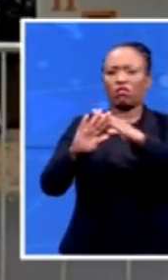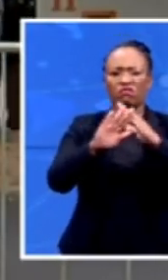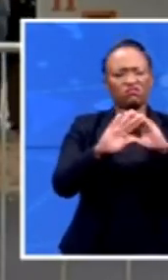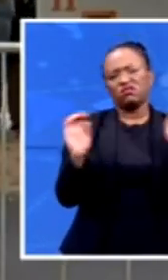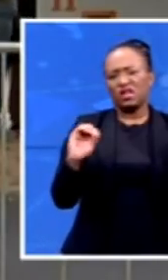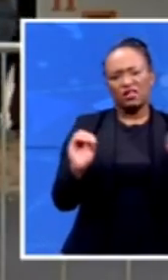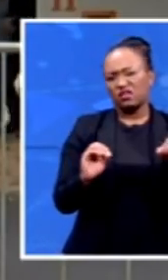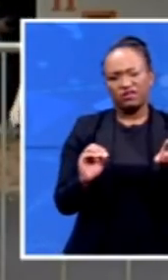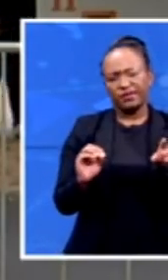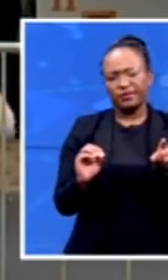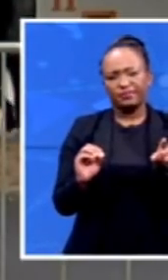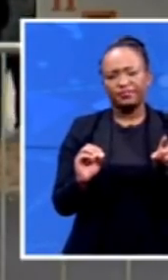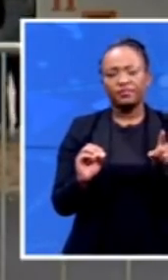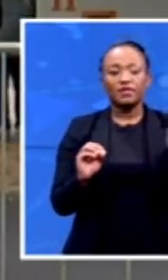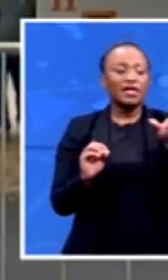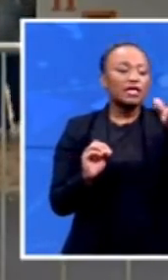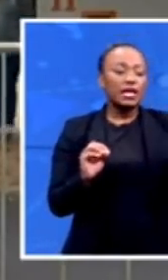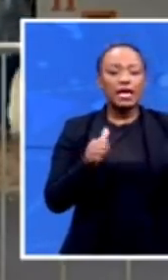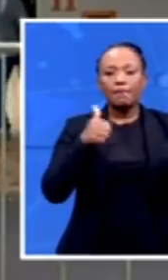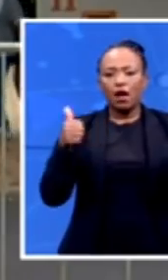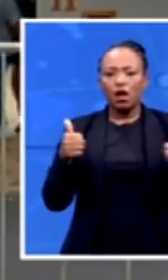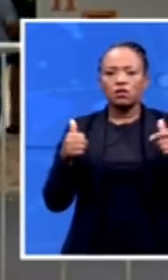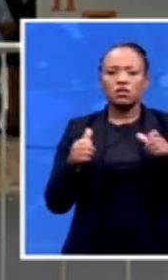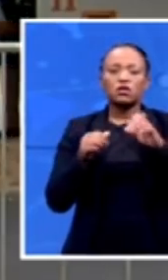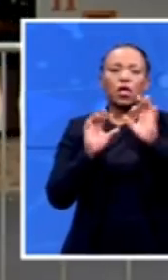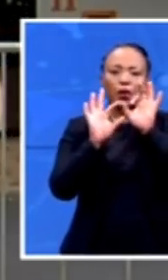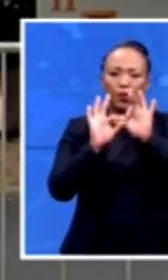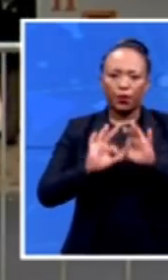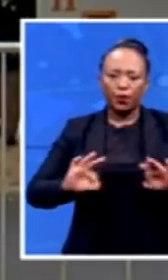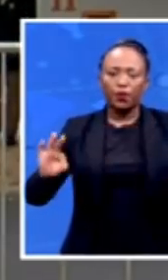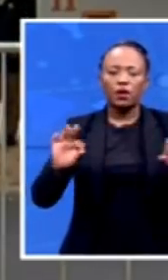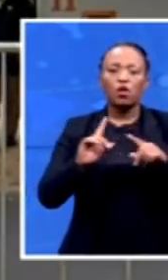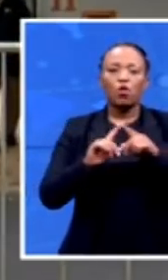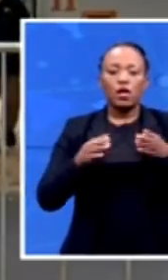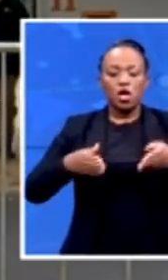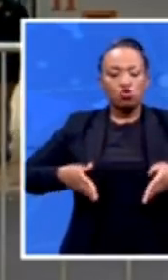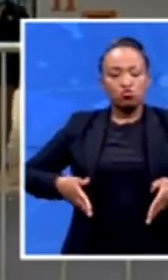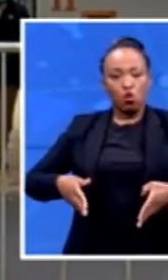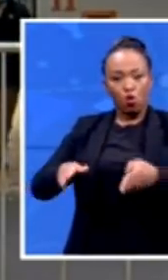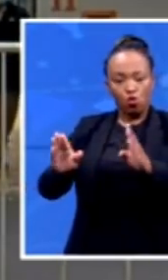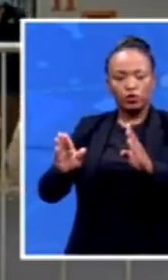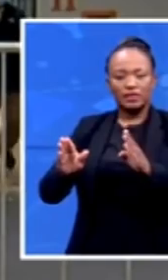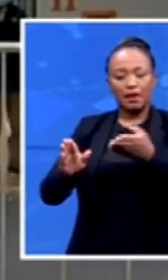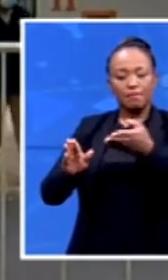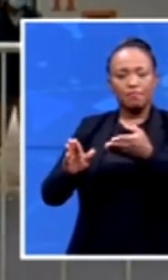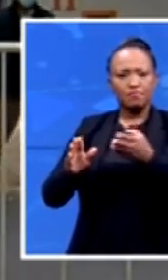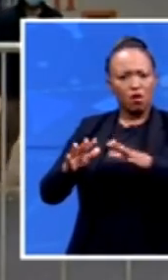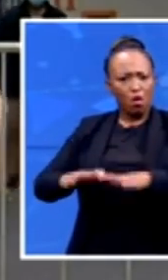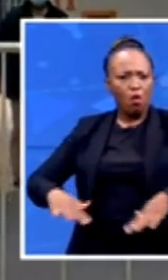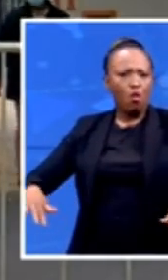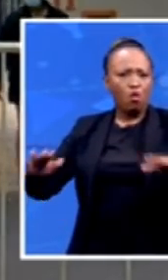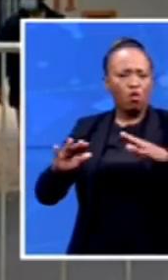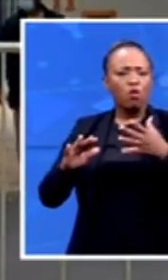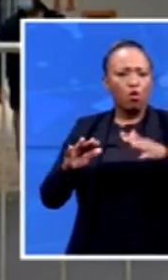is still quiet. The house is close to one of the main roads here in Milnerton. But everybody who wanted to move around freely here was allowed to do